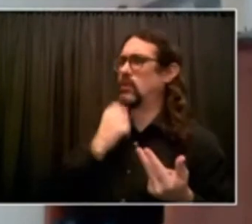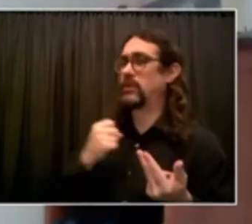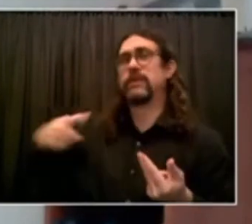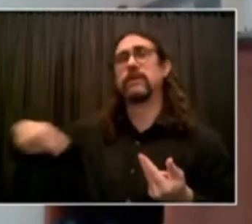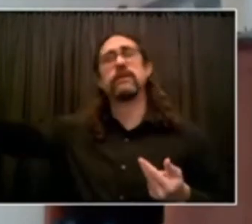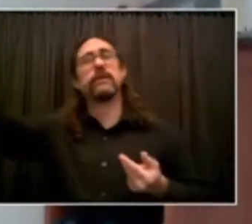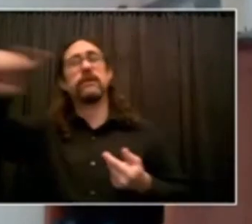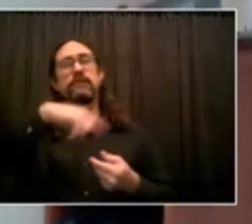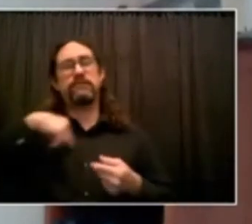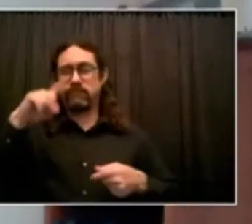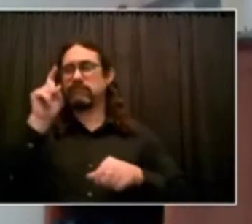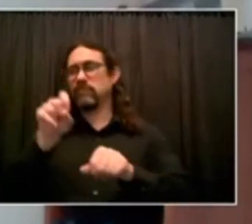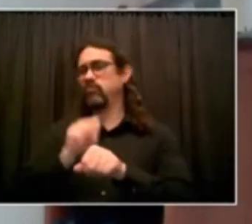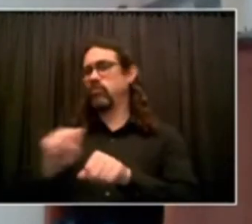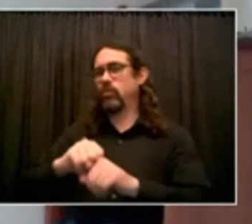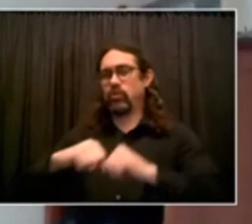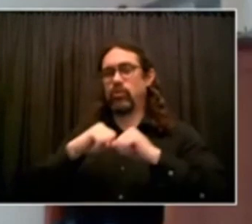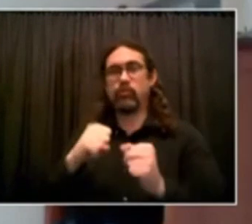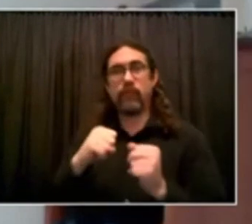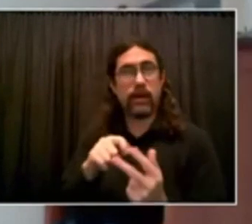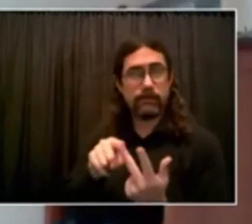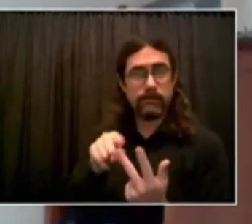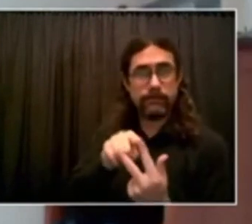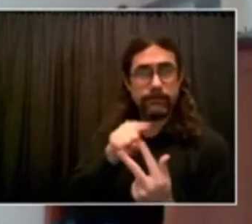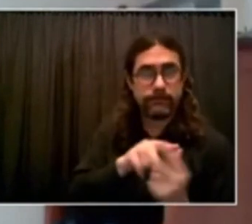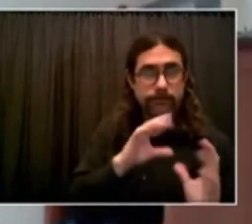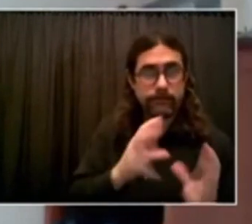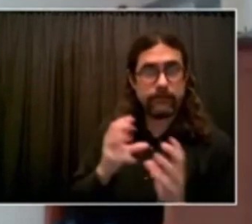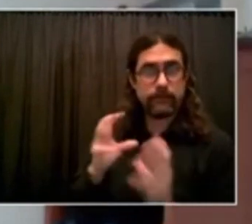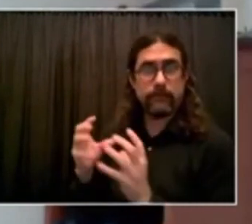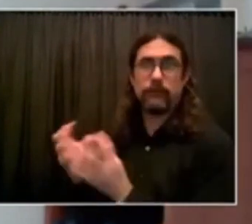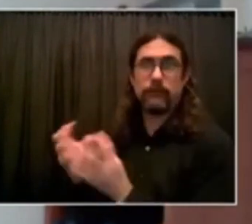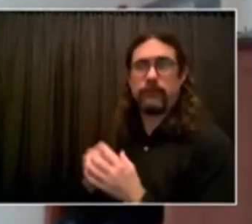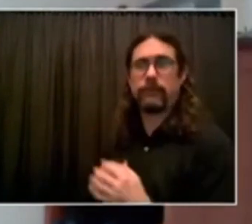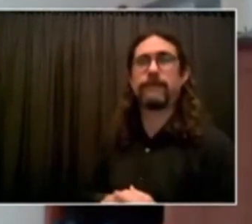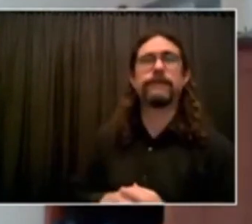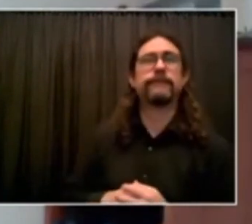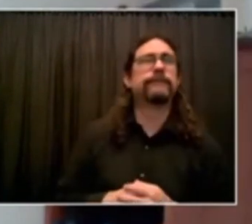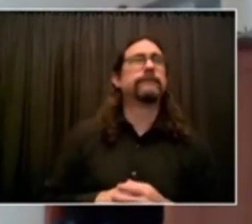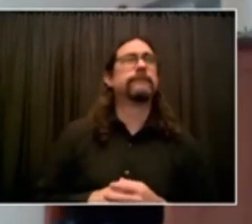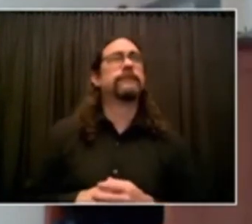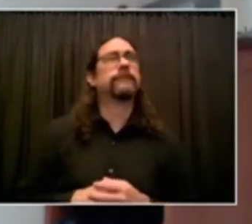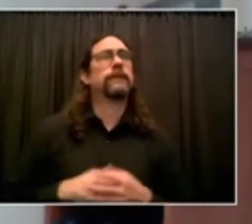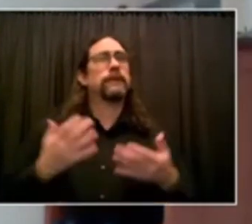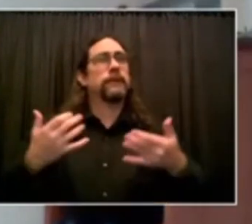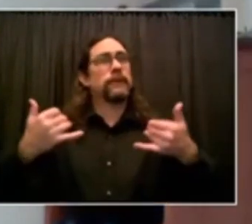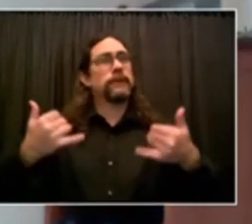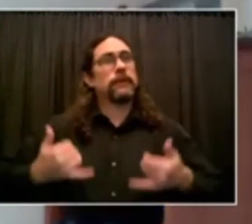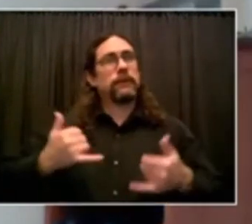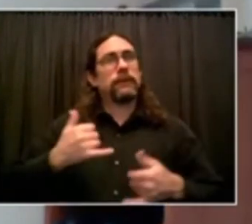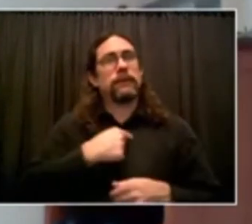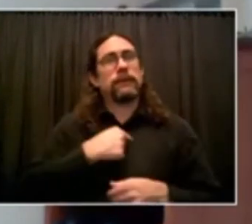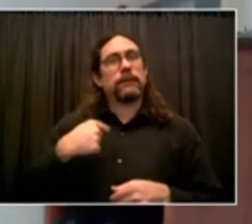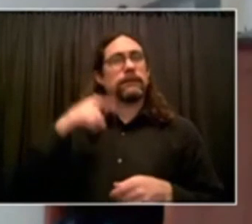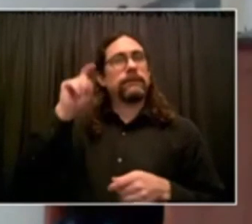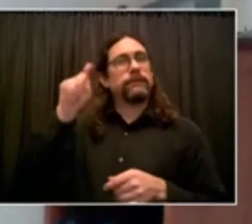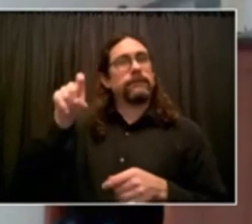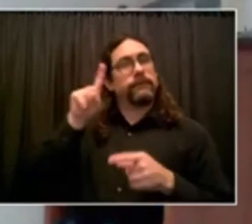getting the unvaccinated vaccinated. That is the vast reservoir in which the